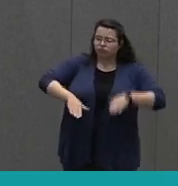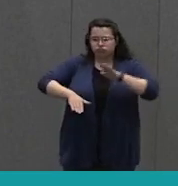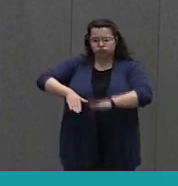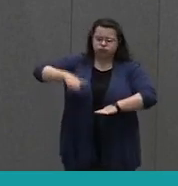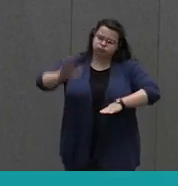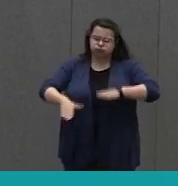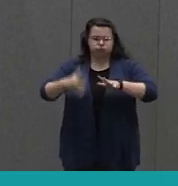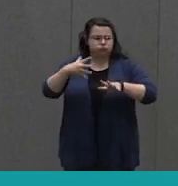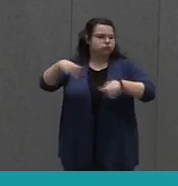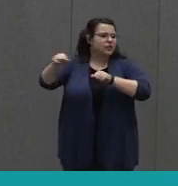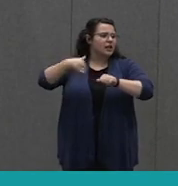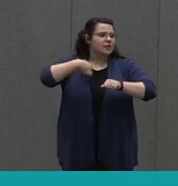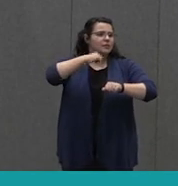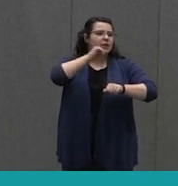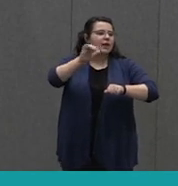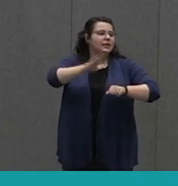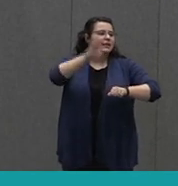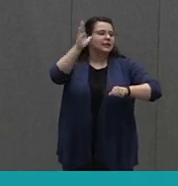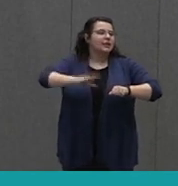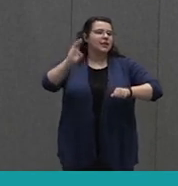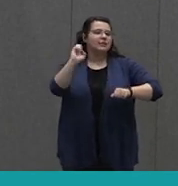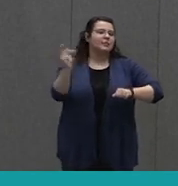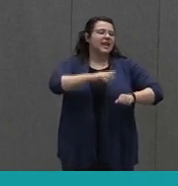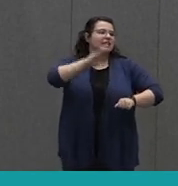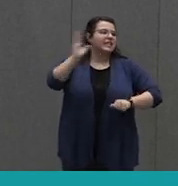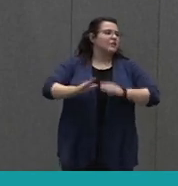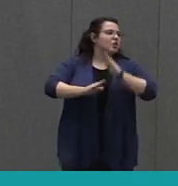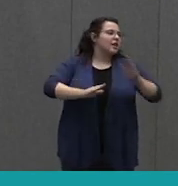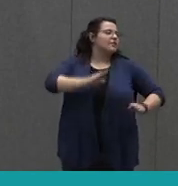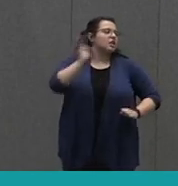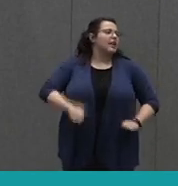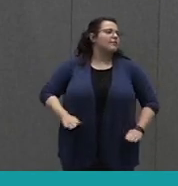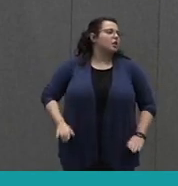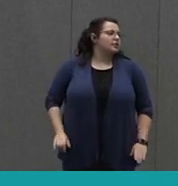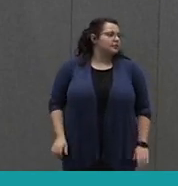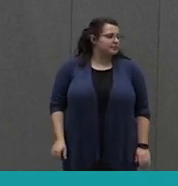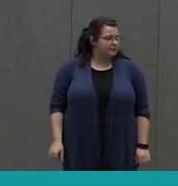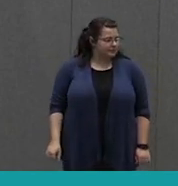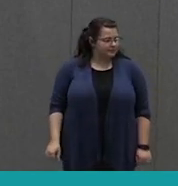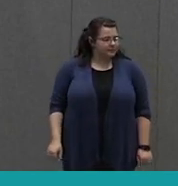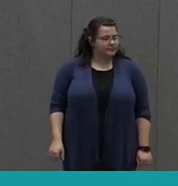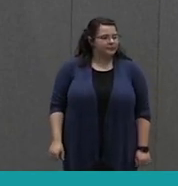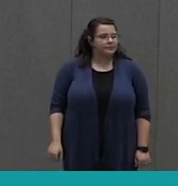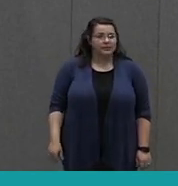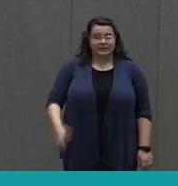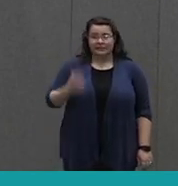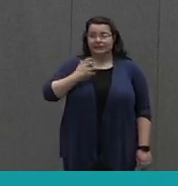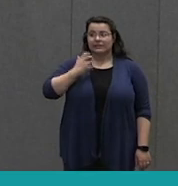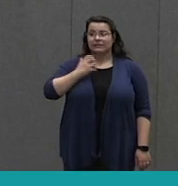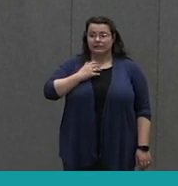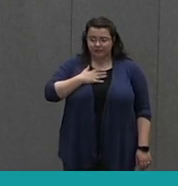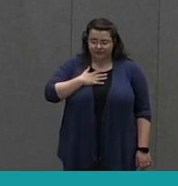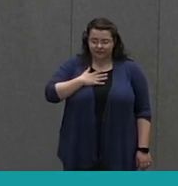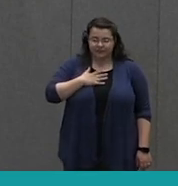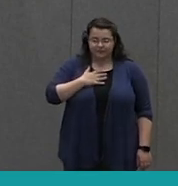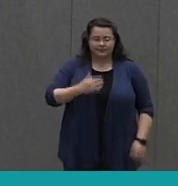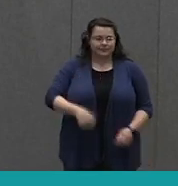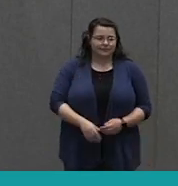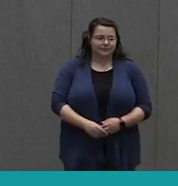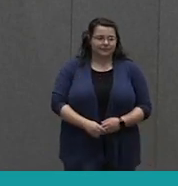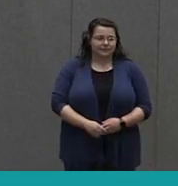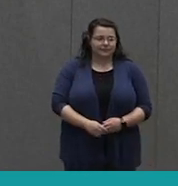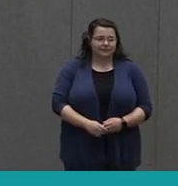outside and go do something else. I will go outside and I will go somewhere else, Smudge